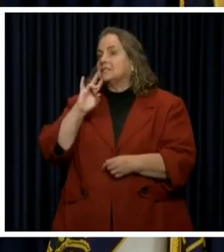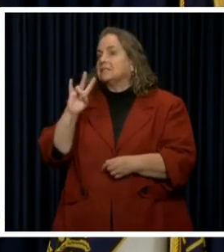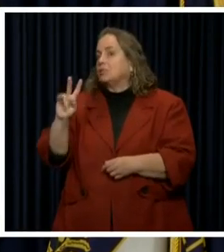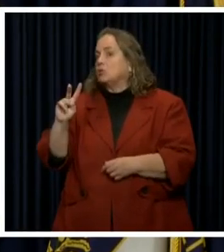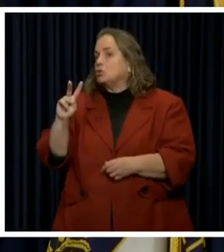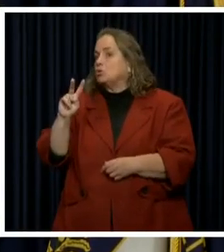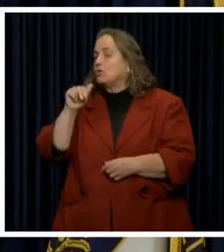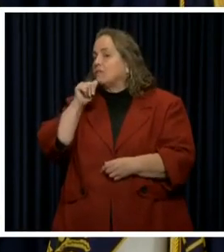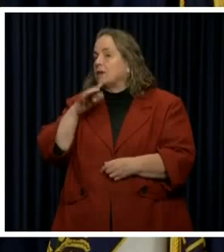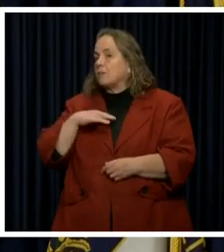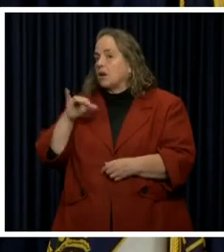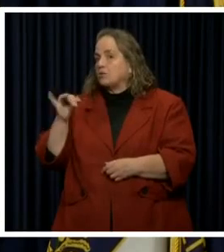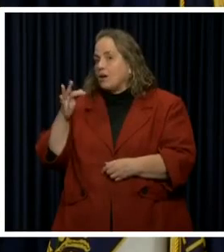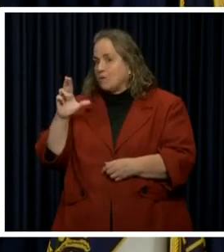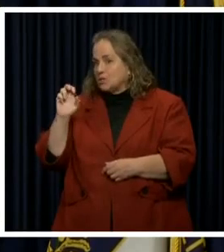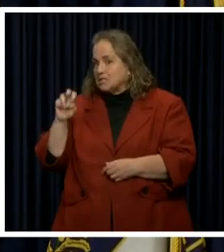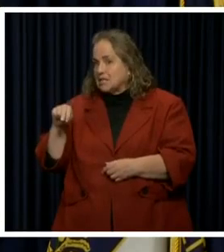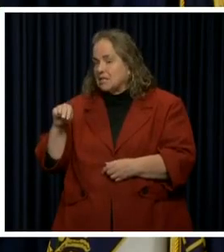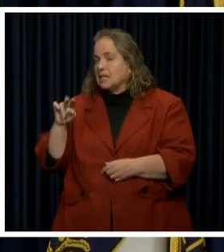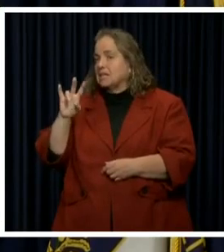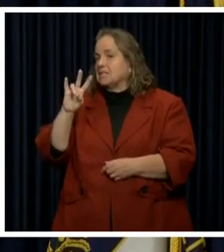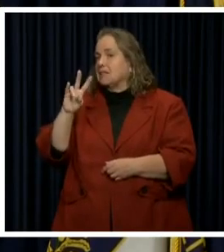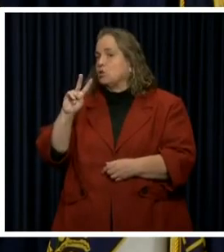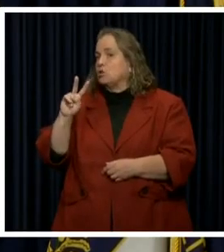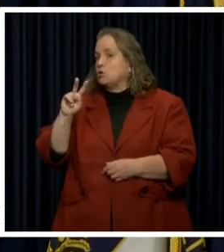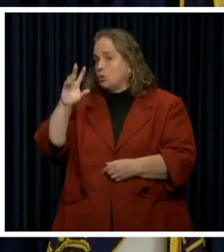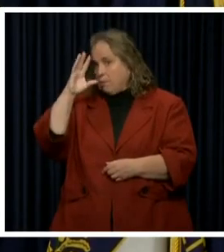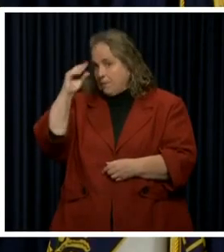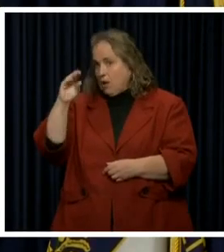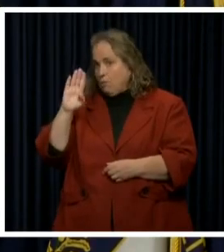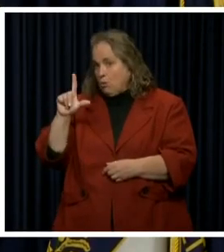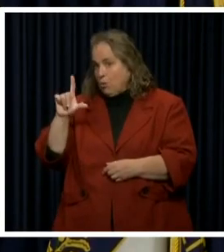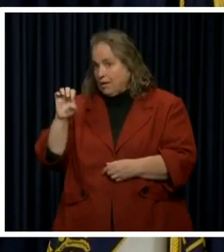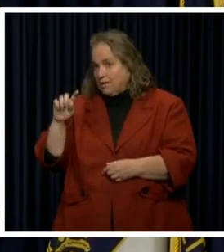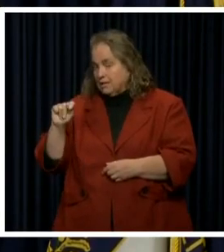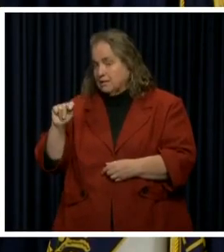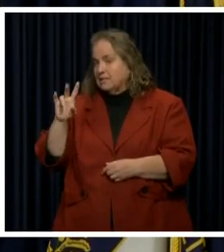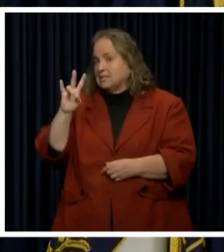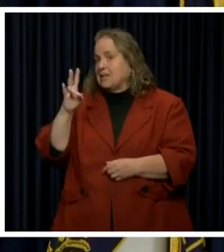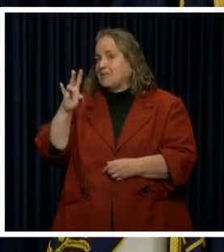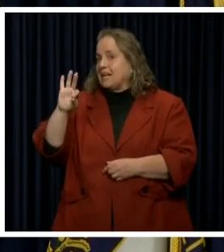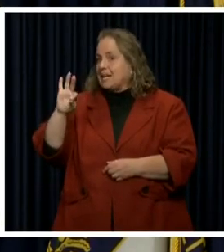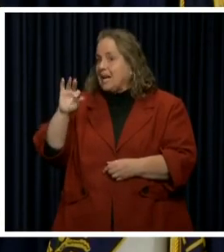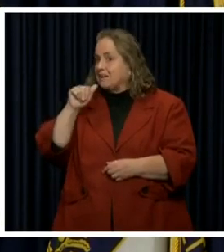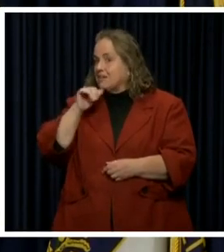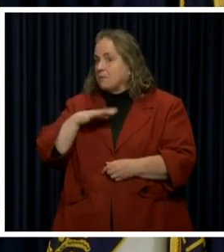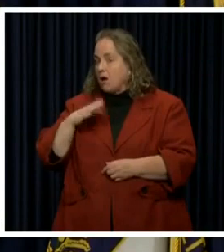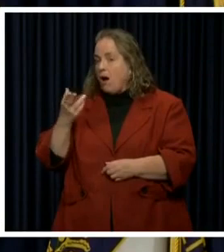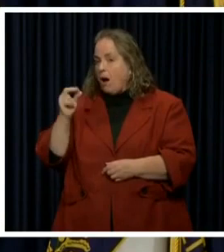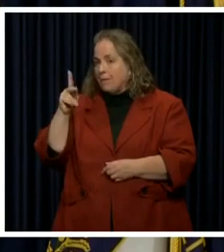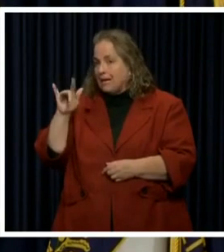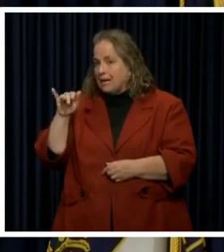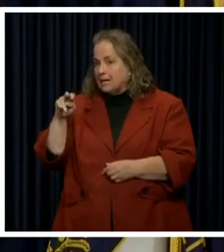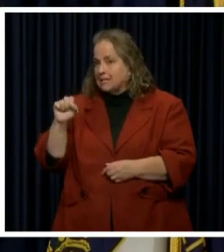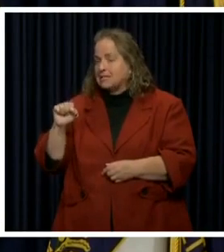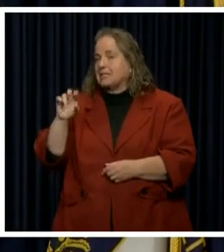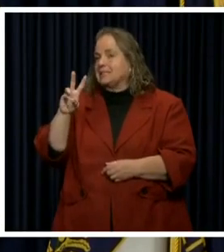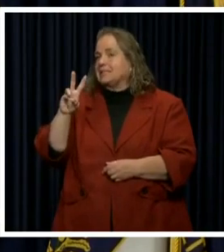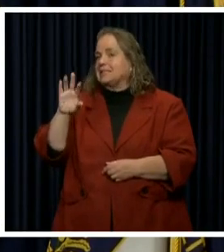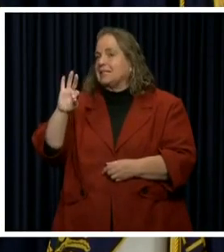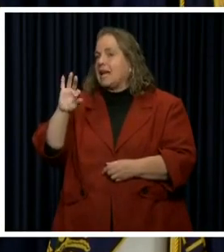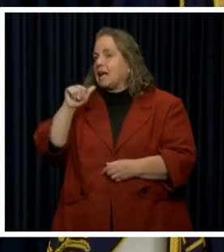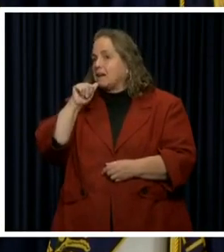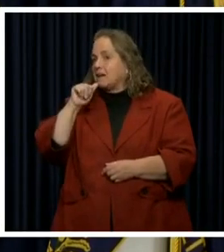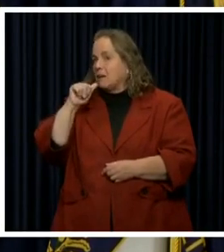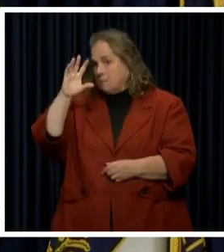72-year-old female from Jefferson, a 72-year-old male from Bullitt, a 79-year-old female from Hopkins, and a